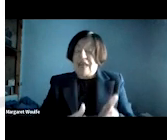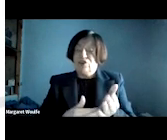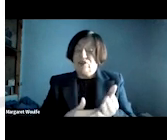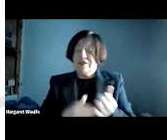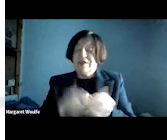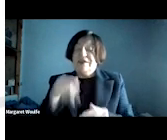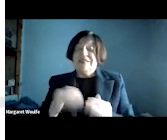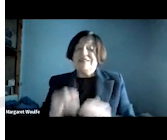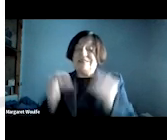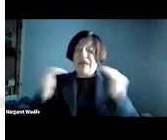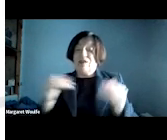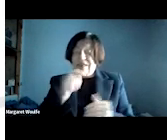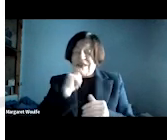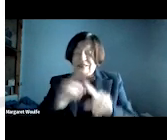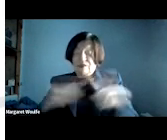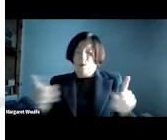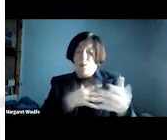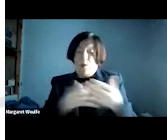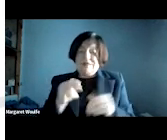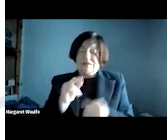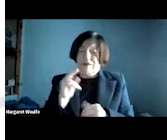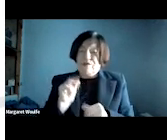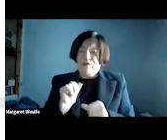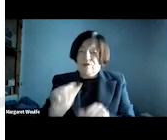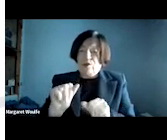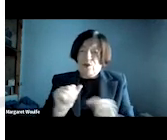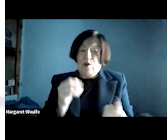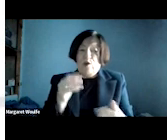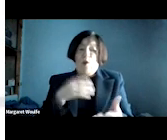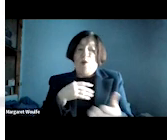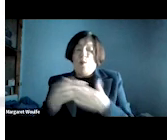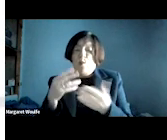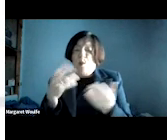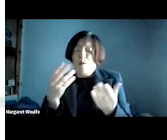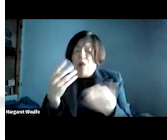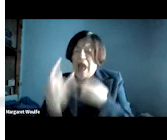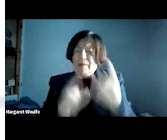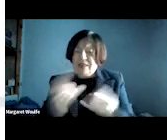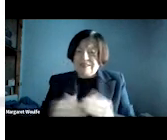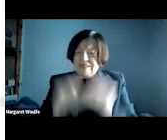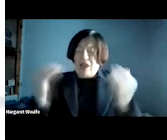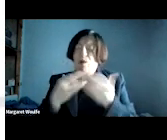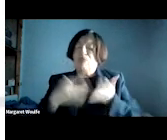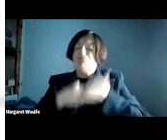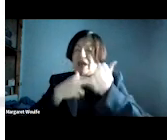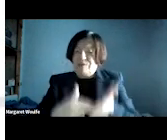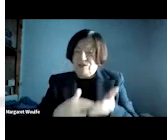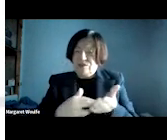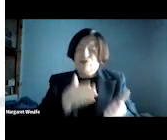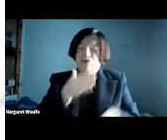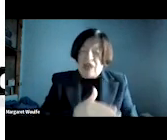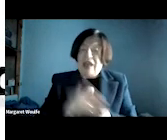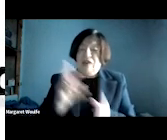the standard will distinguish between what's a requirement, what's a shall in the standard, and what's a recommendation, what's a should in the